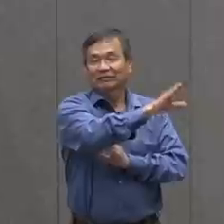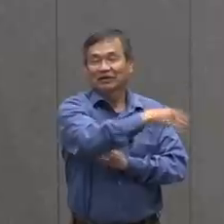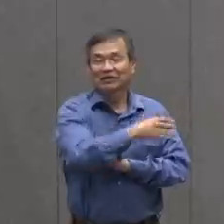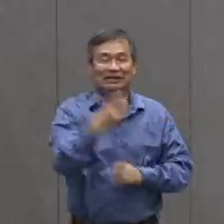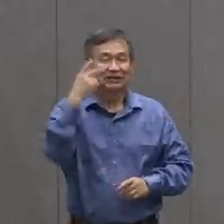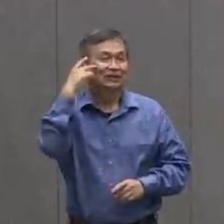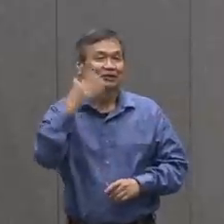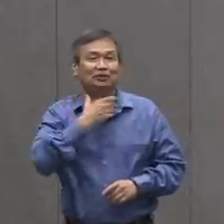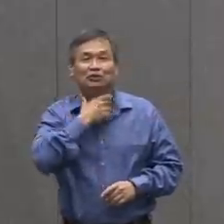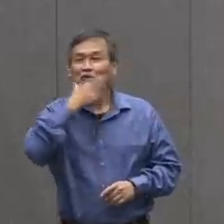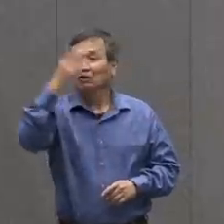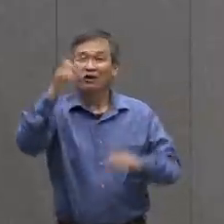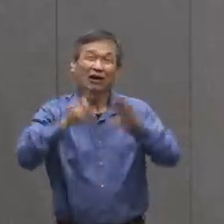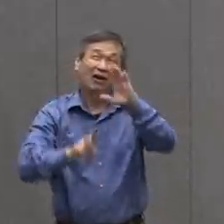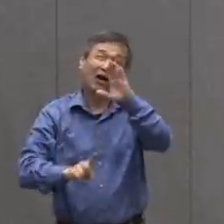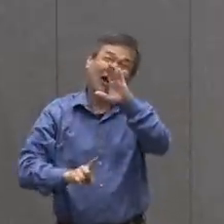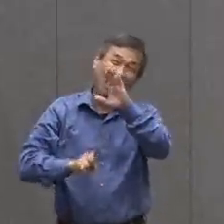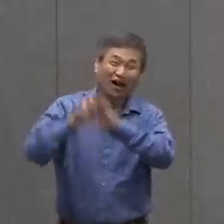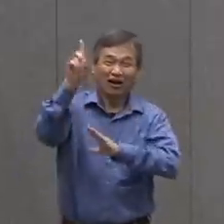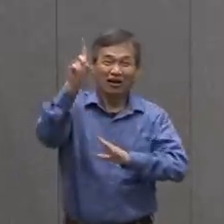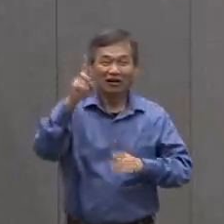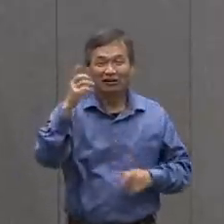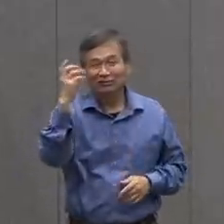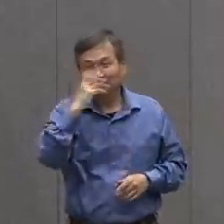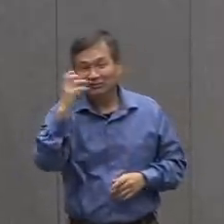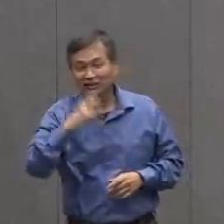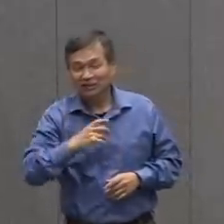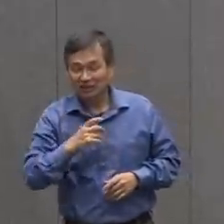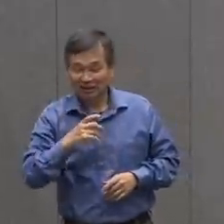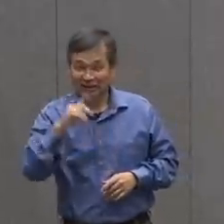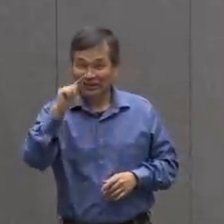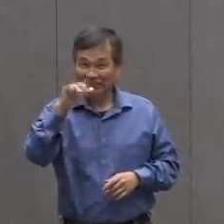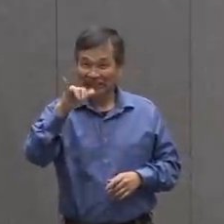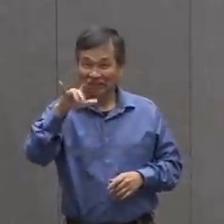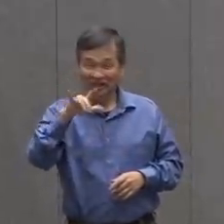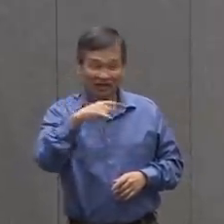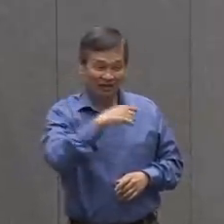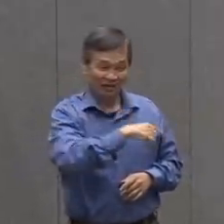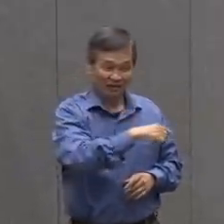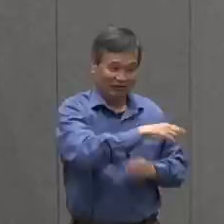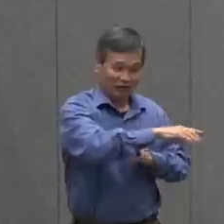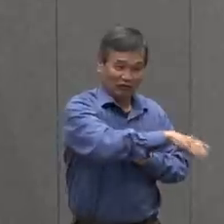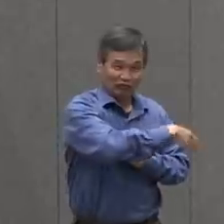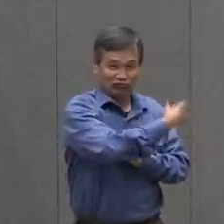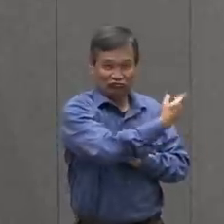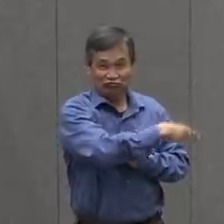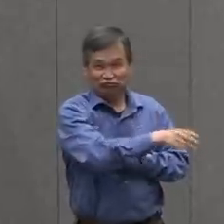is very tall. I wonder if his tail could reach up high.